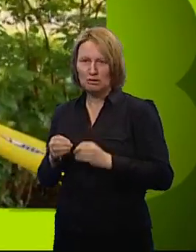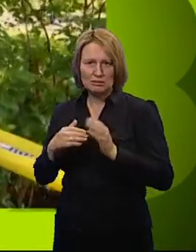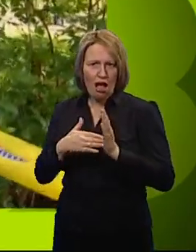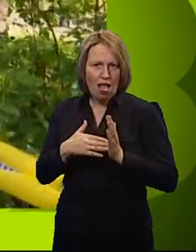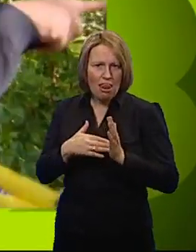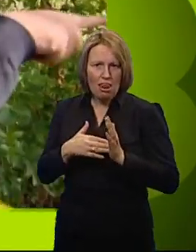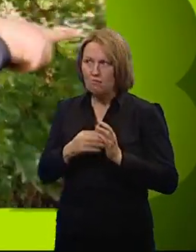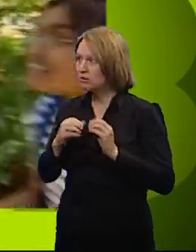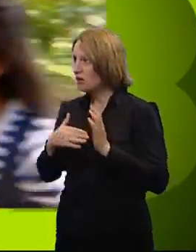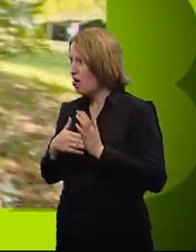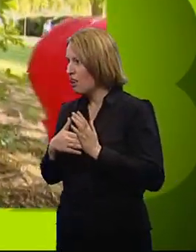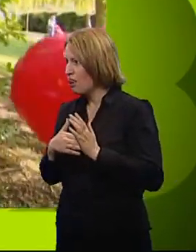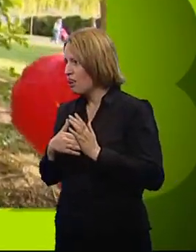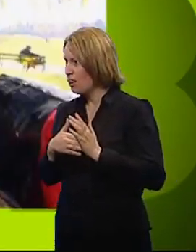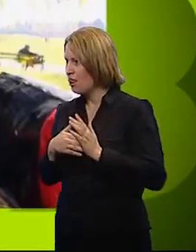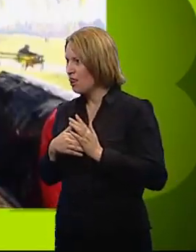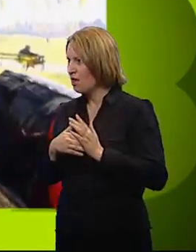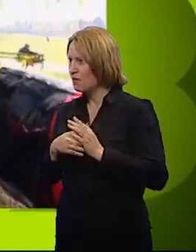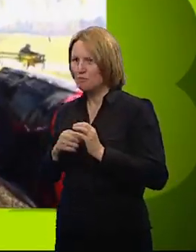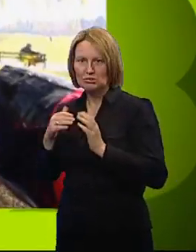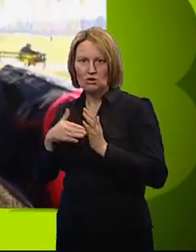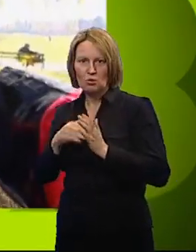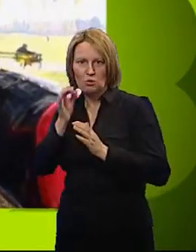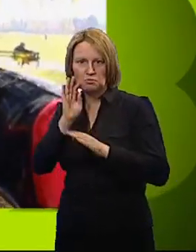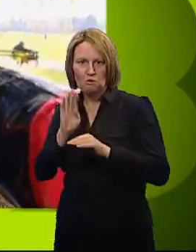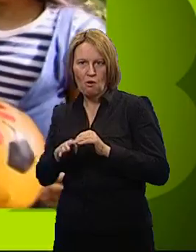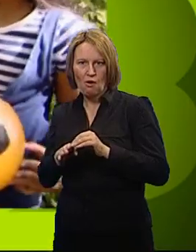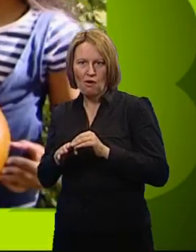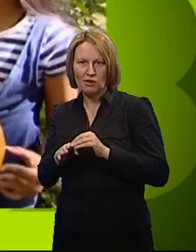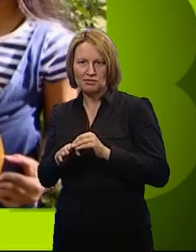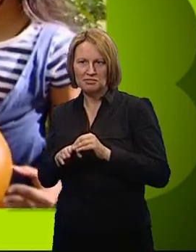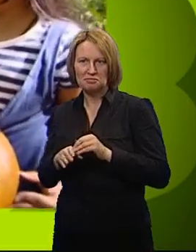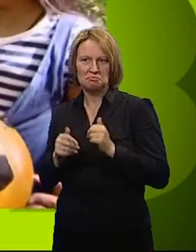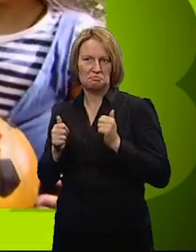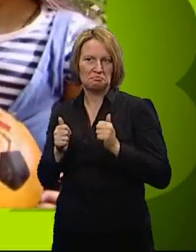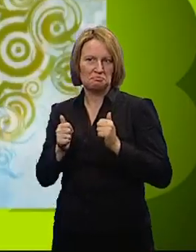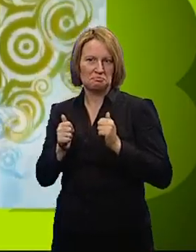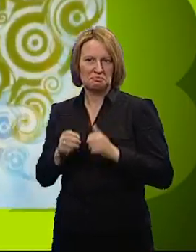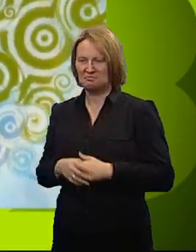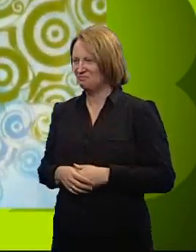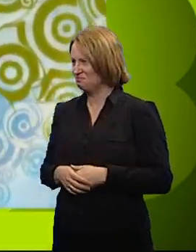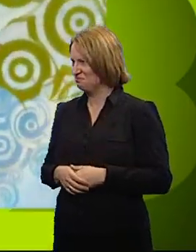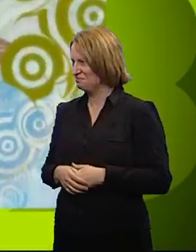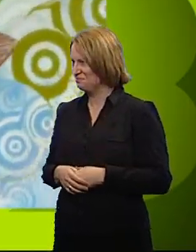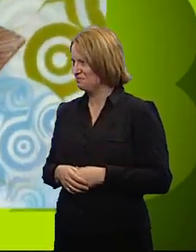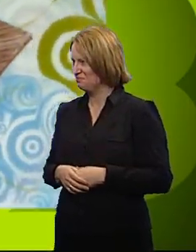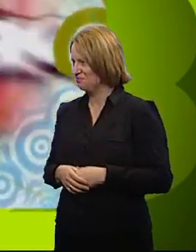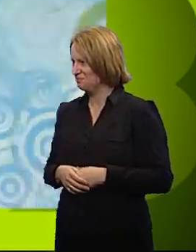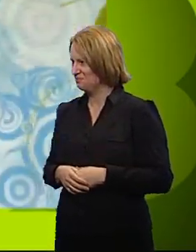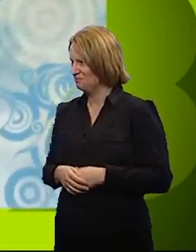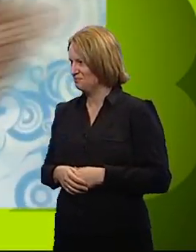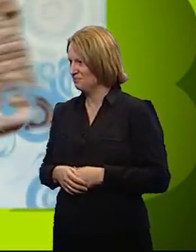Brazil! Brazil! So we could be going to Brazil doing water sports.